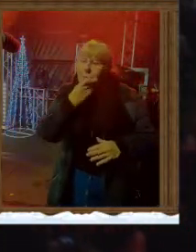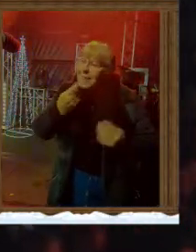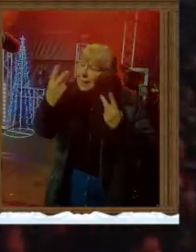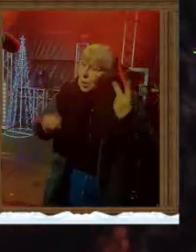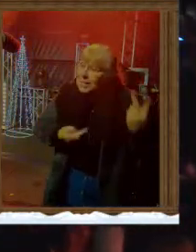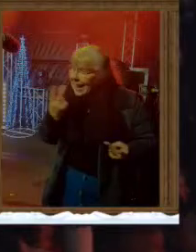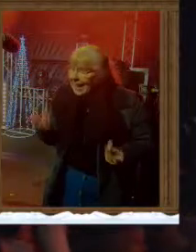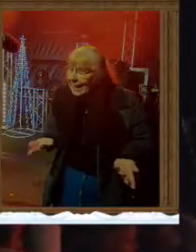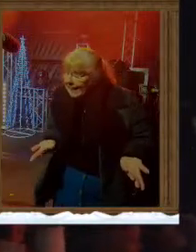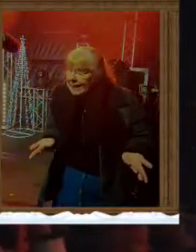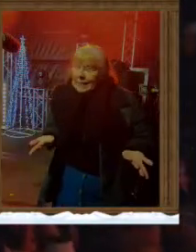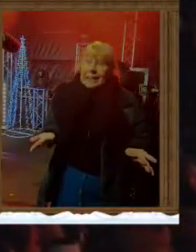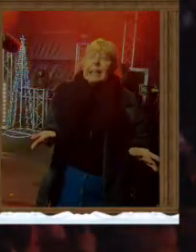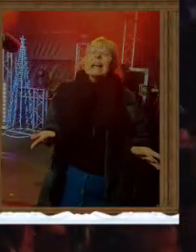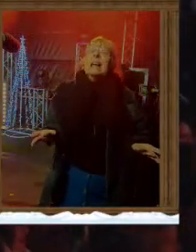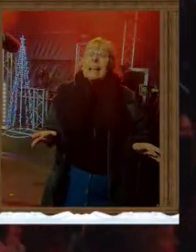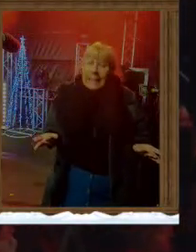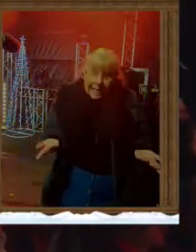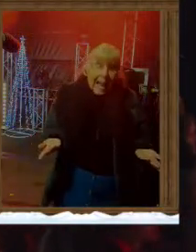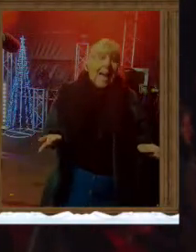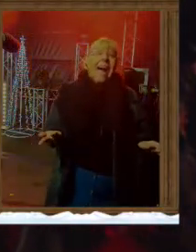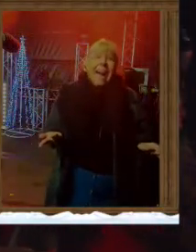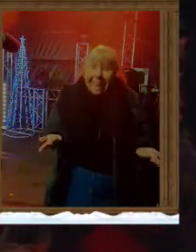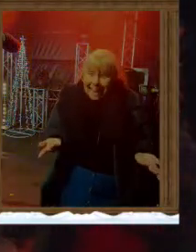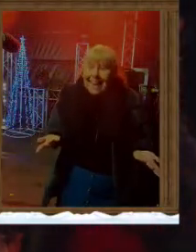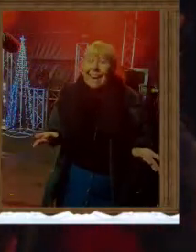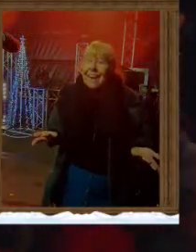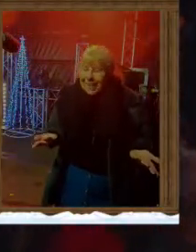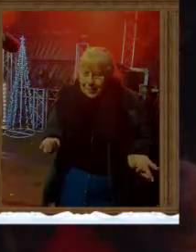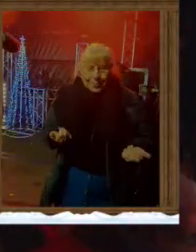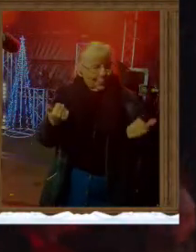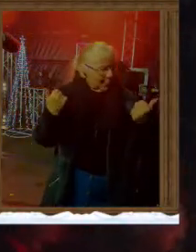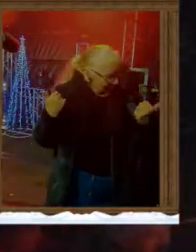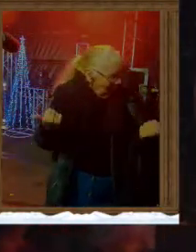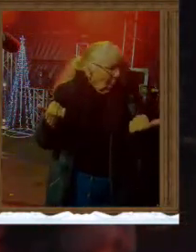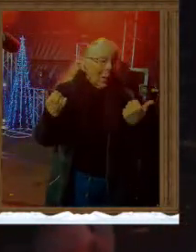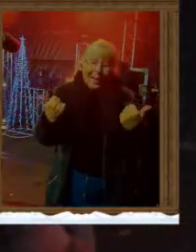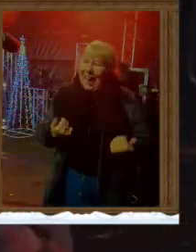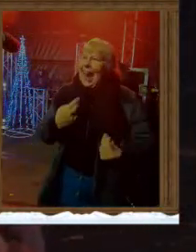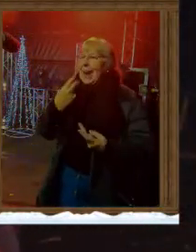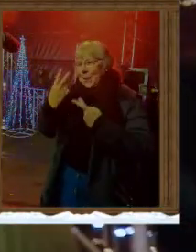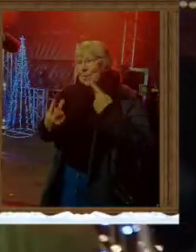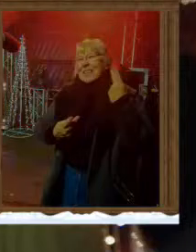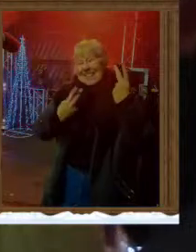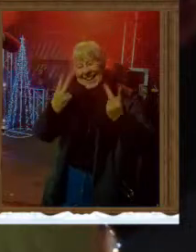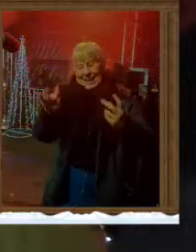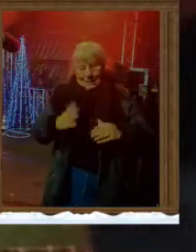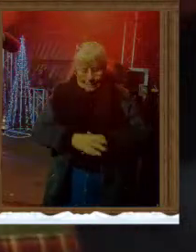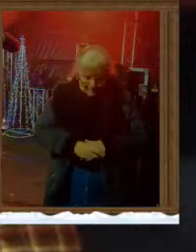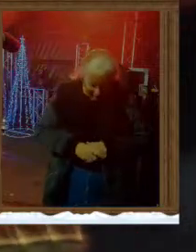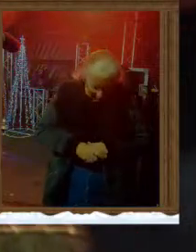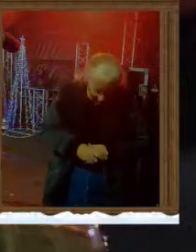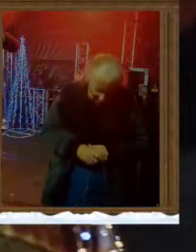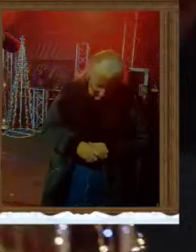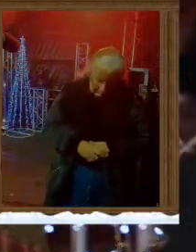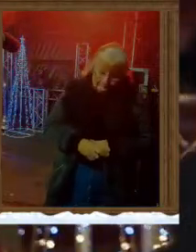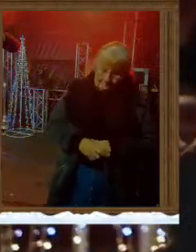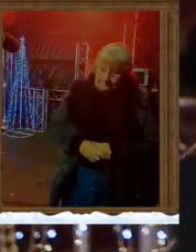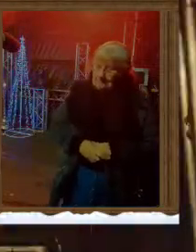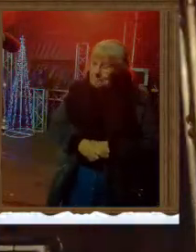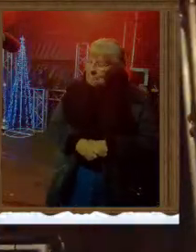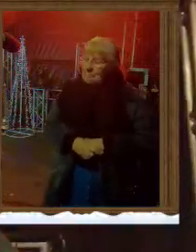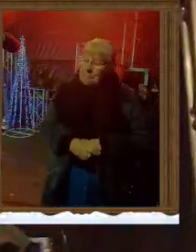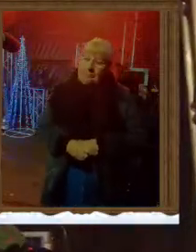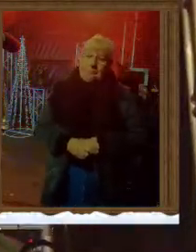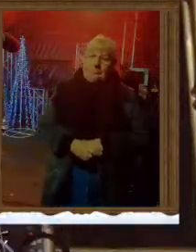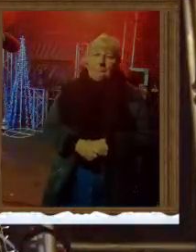sing? Yeah! Okay, then. We'll sing you a song. Take it away, Mrs.